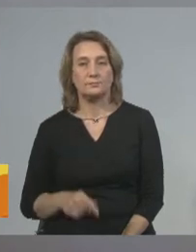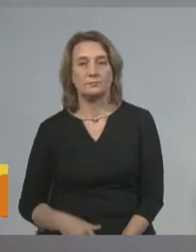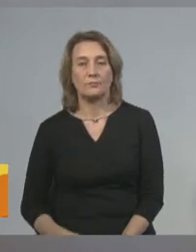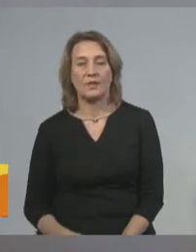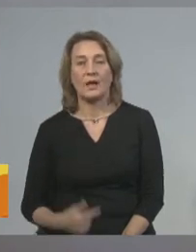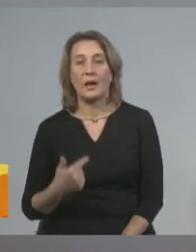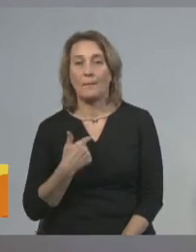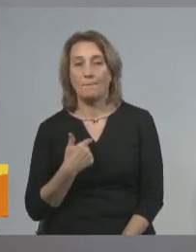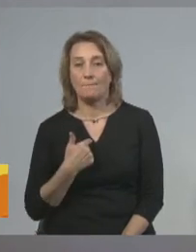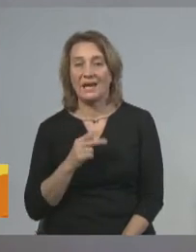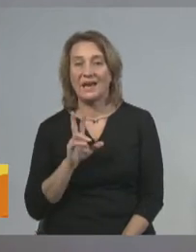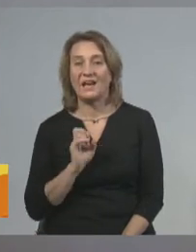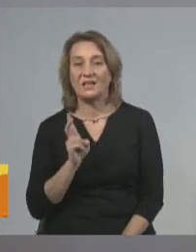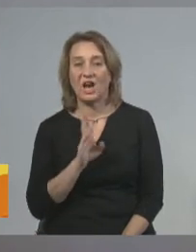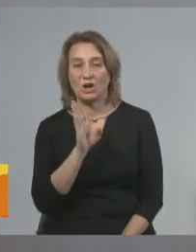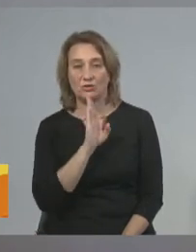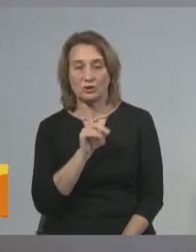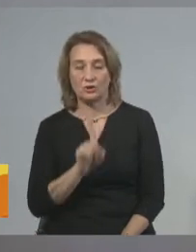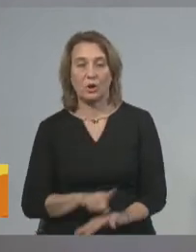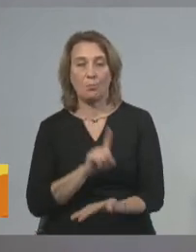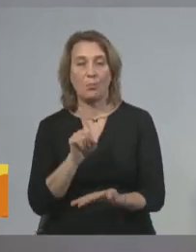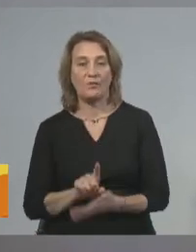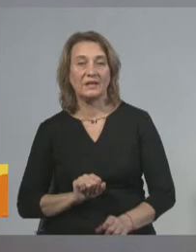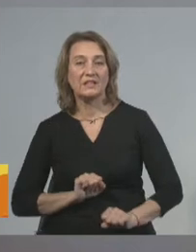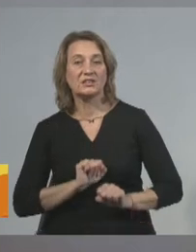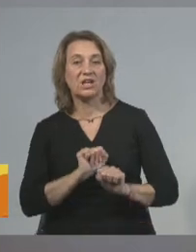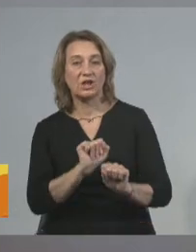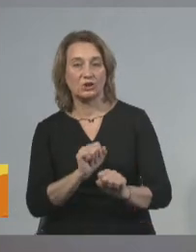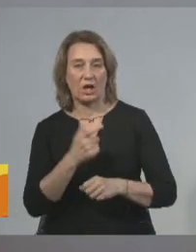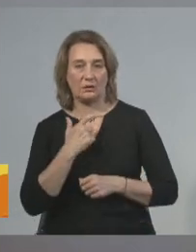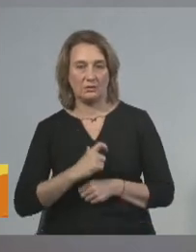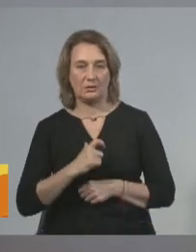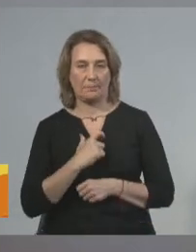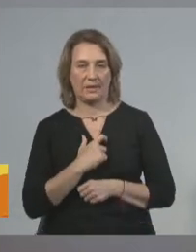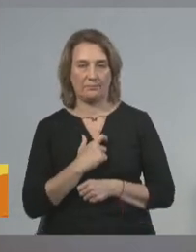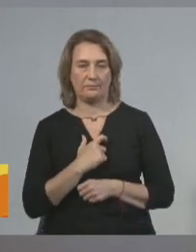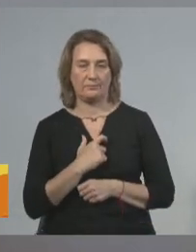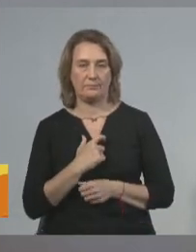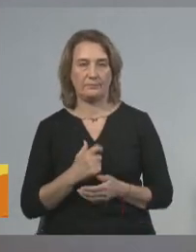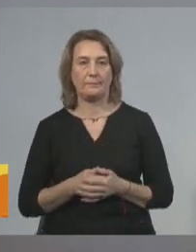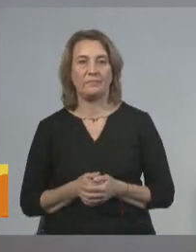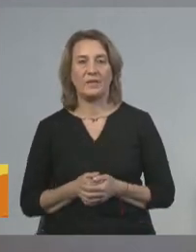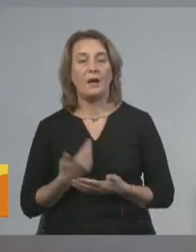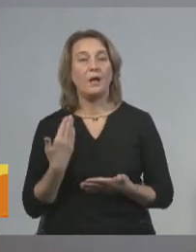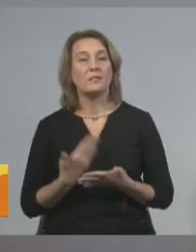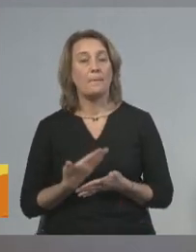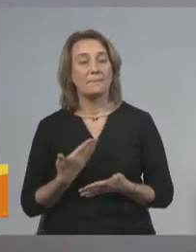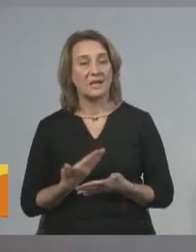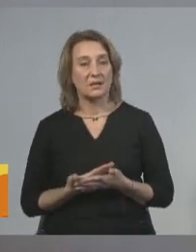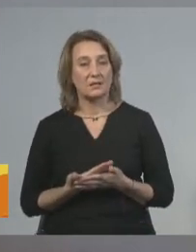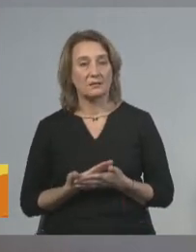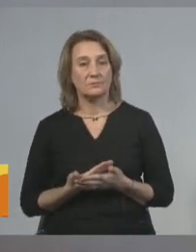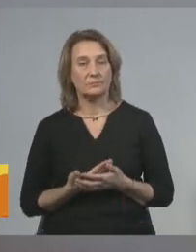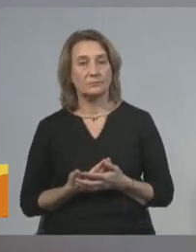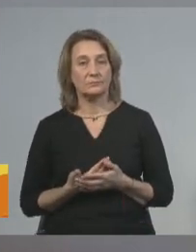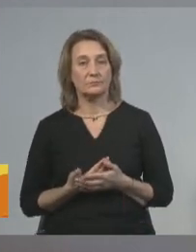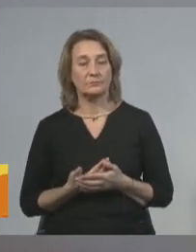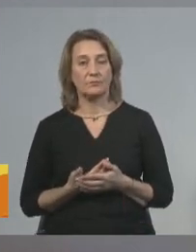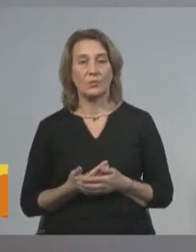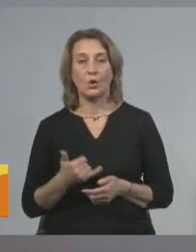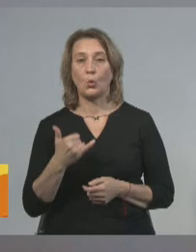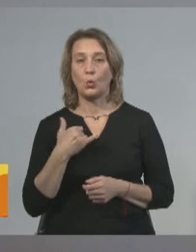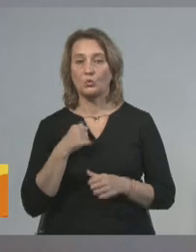ourselves and think in this let's say mom manner that if we have a daughter's or whatever we have our friends we have